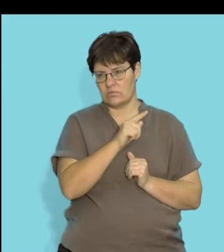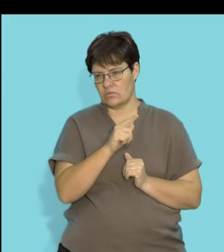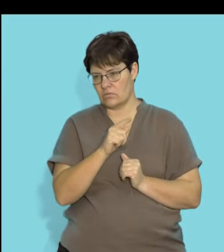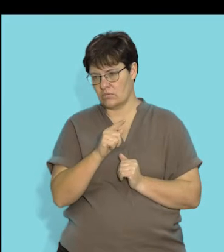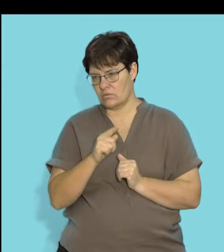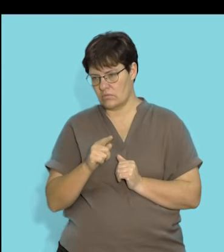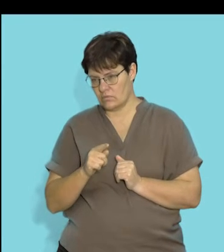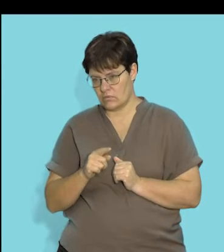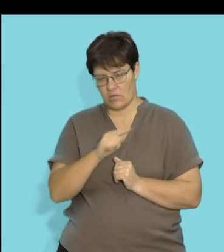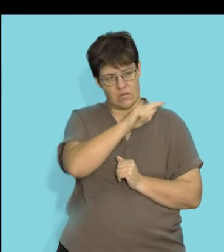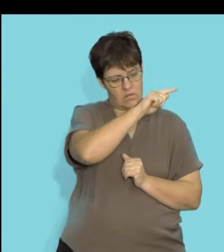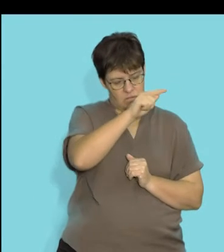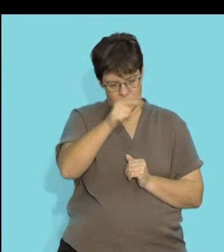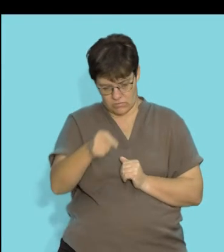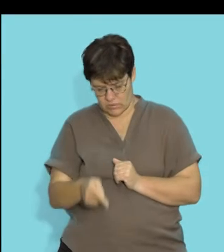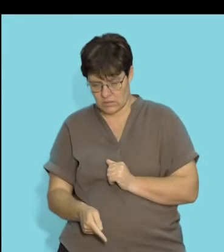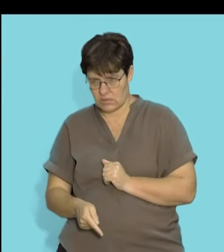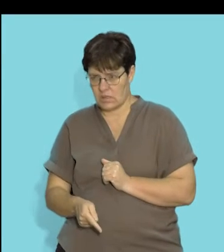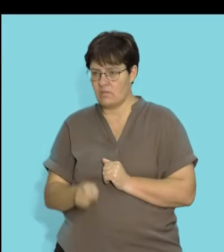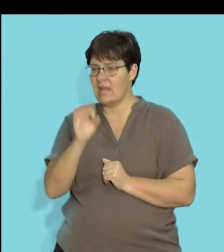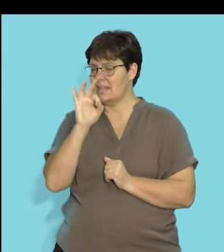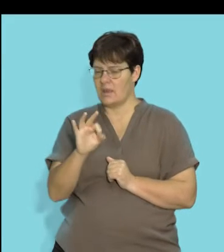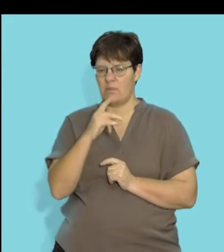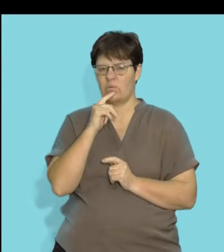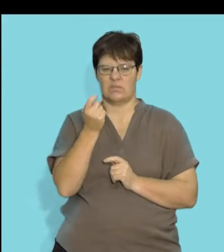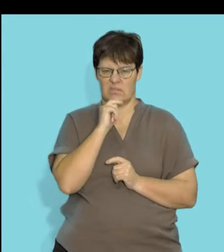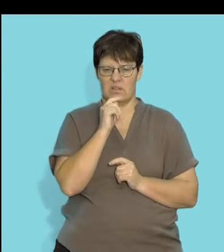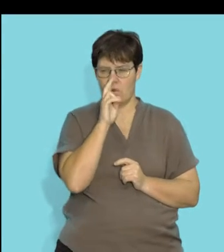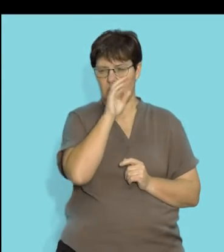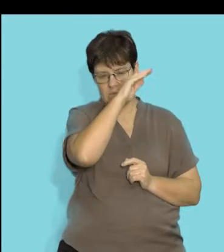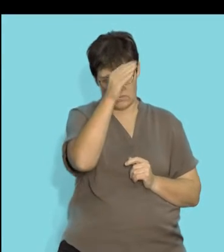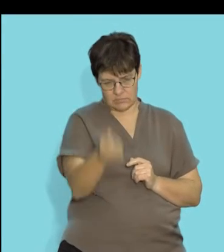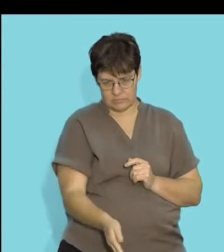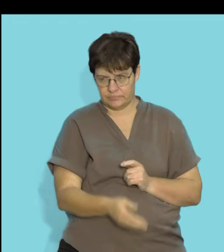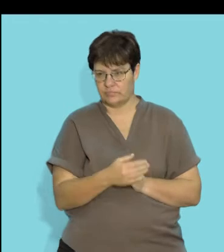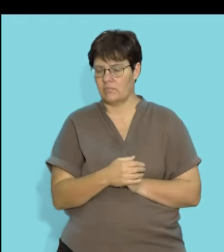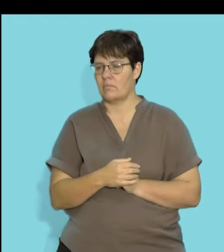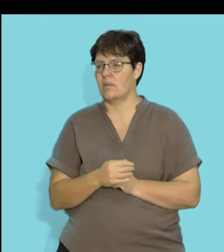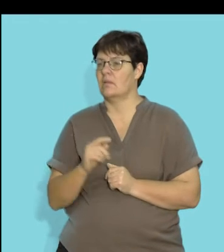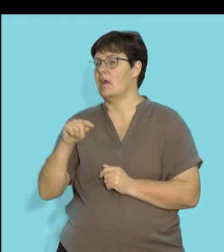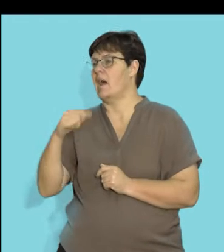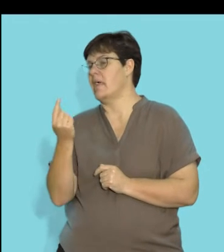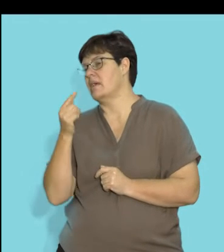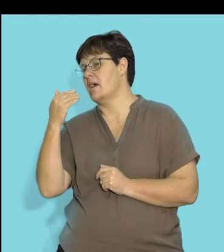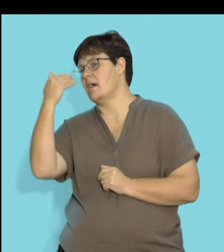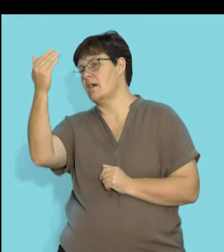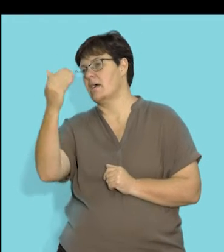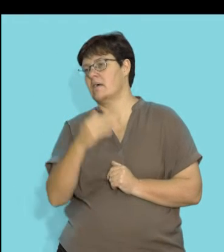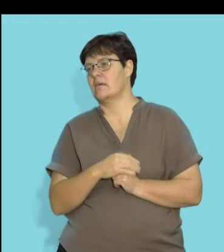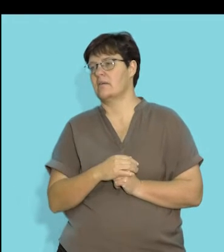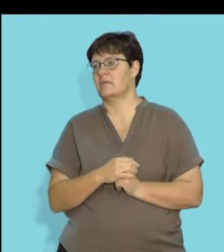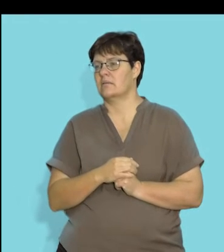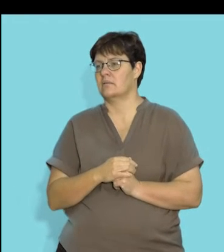just showed you 2 points. If there were 3 of them, this is how it would look. And then on the other